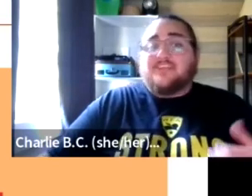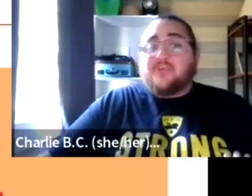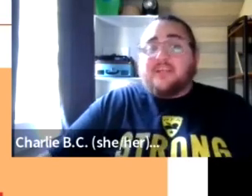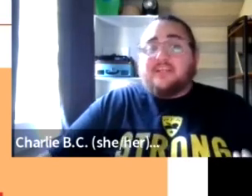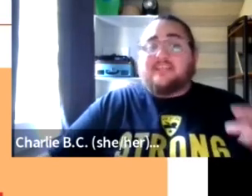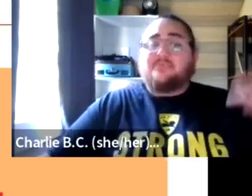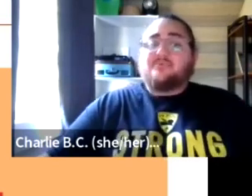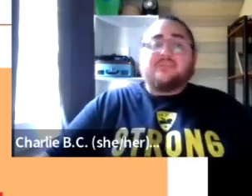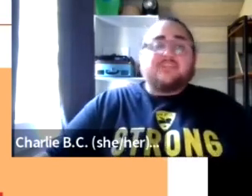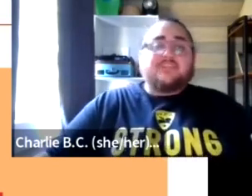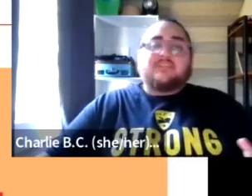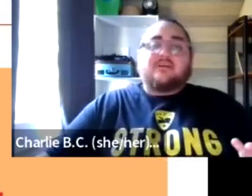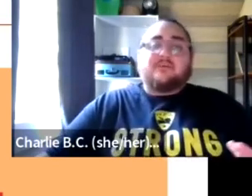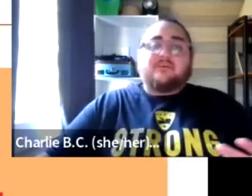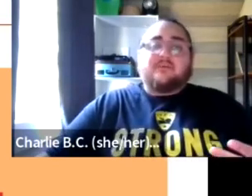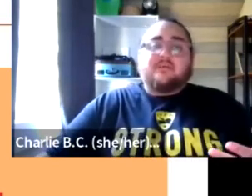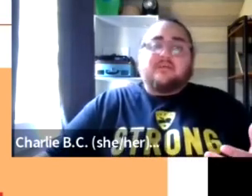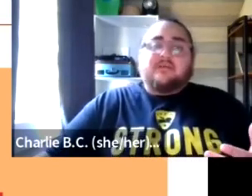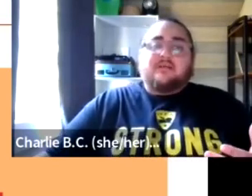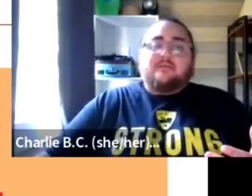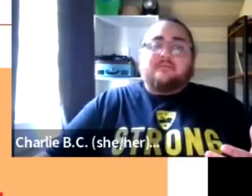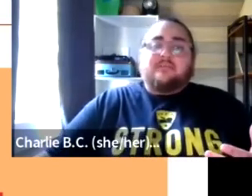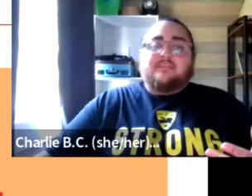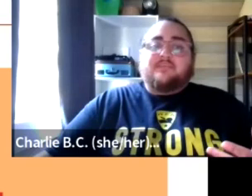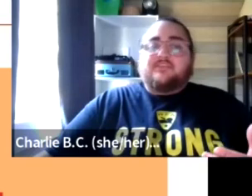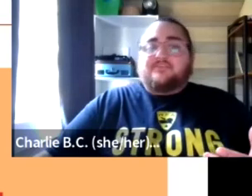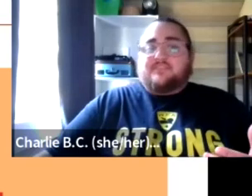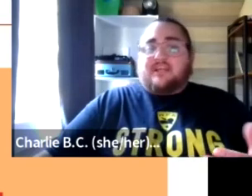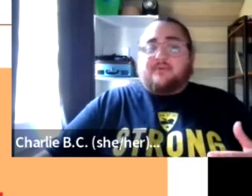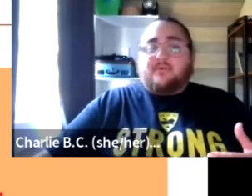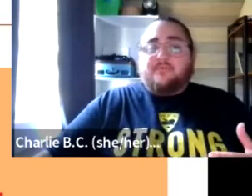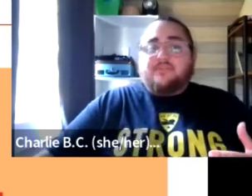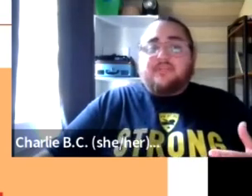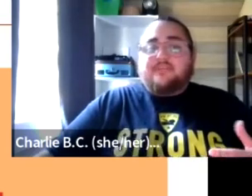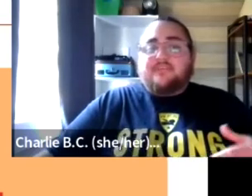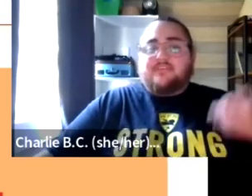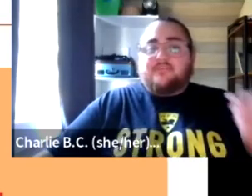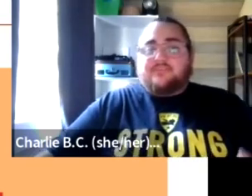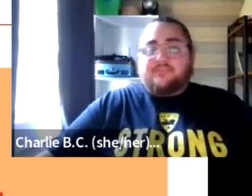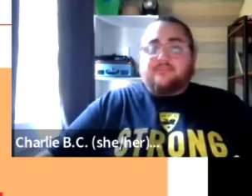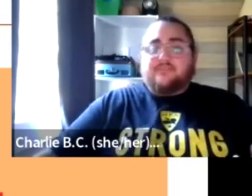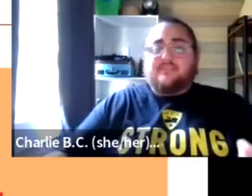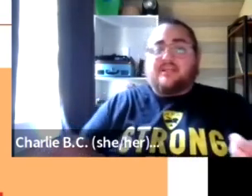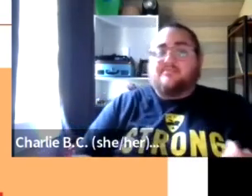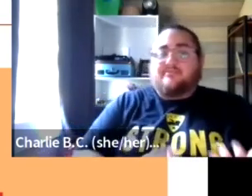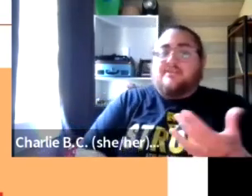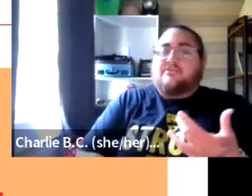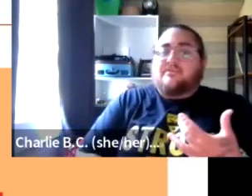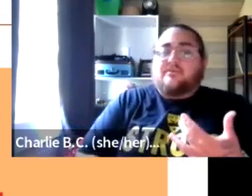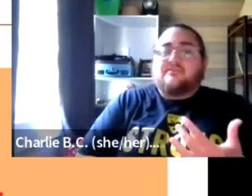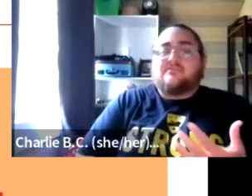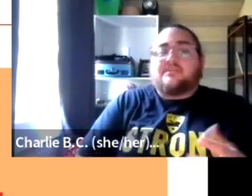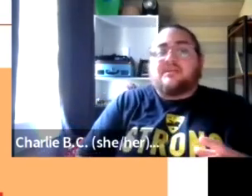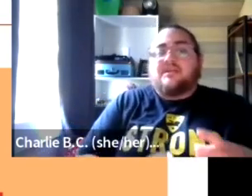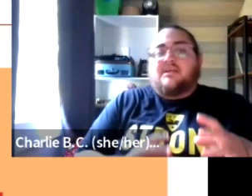depth in another training. Today, we're really just going to talk about the Disability Services Guide, but we put together these tools and resources that can provide